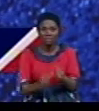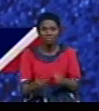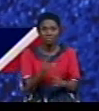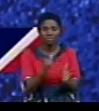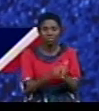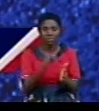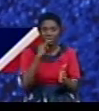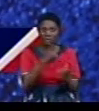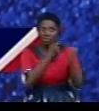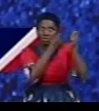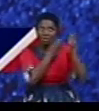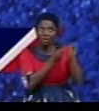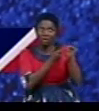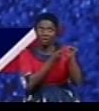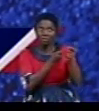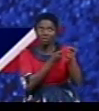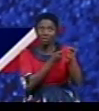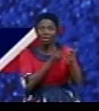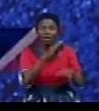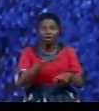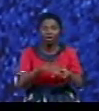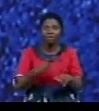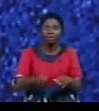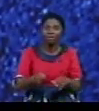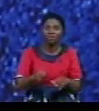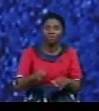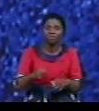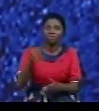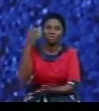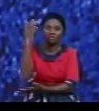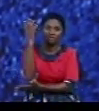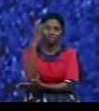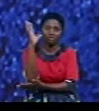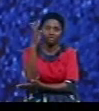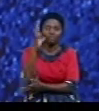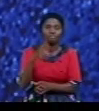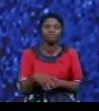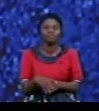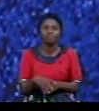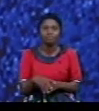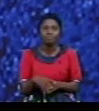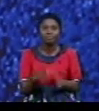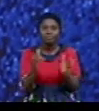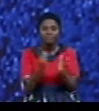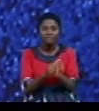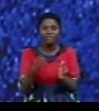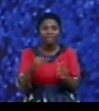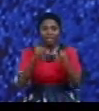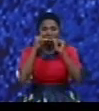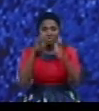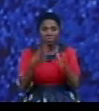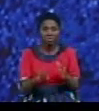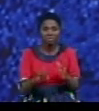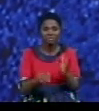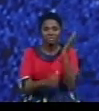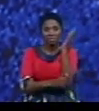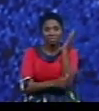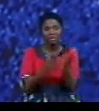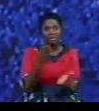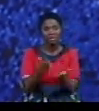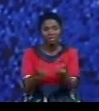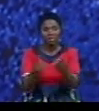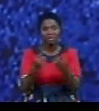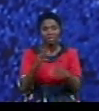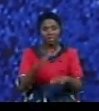in verse 14 that The Blessing of Abraham might come on the Gentiles